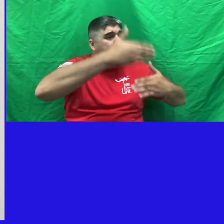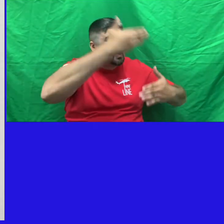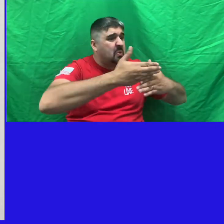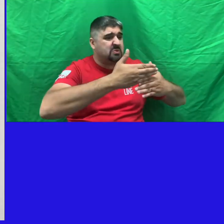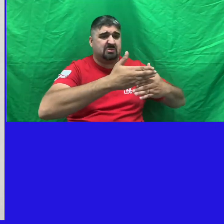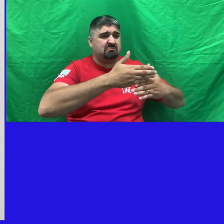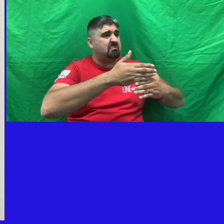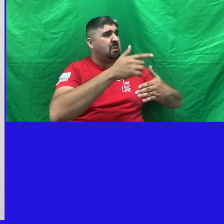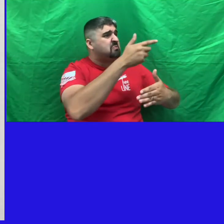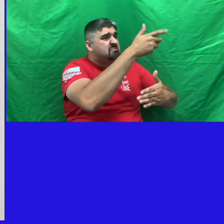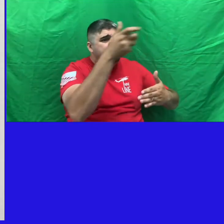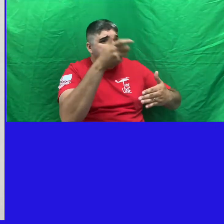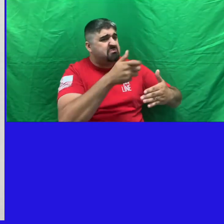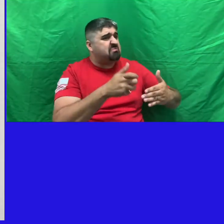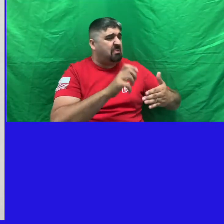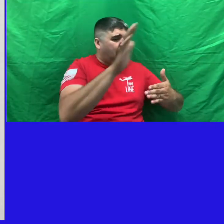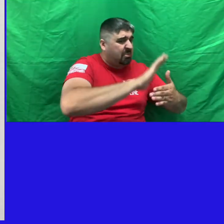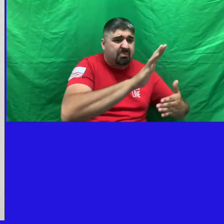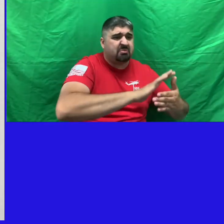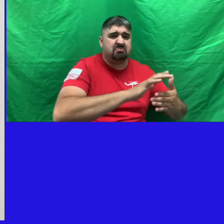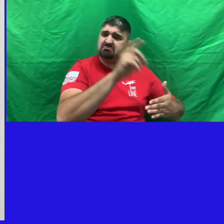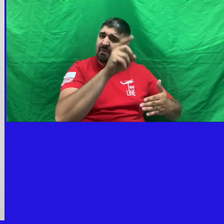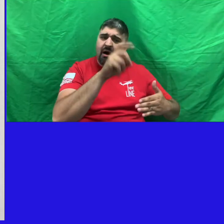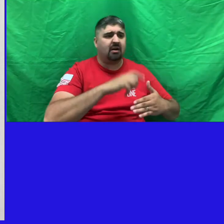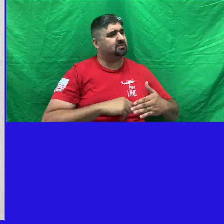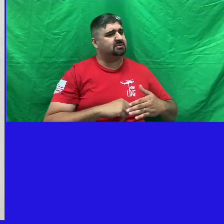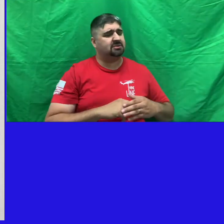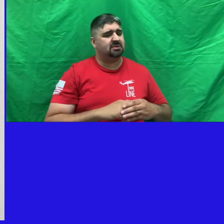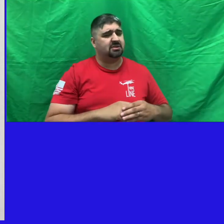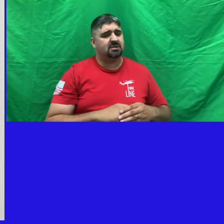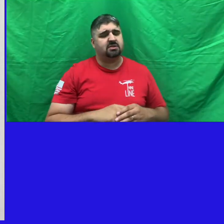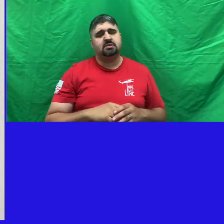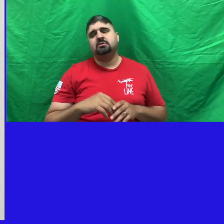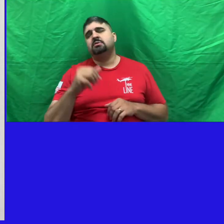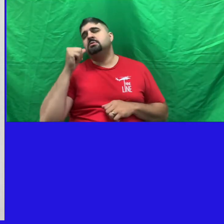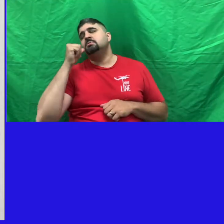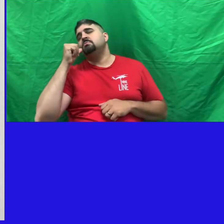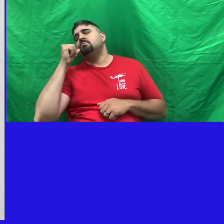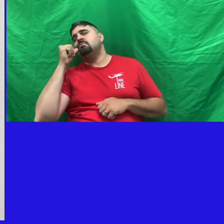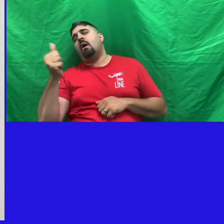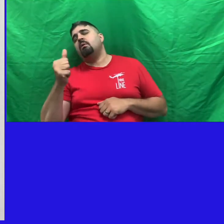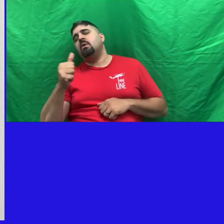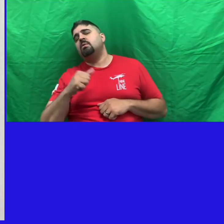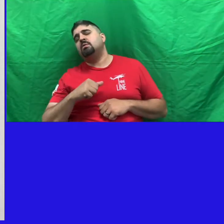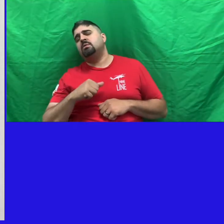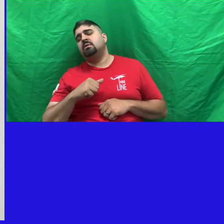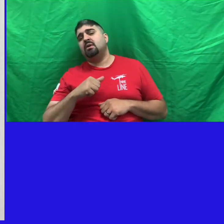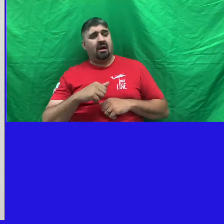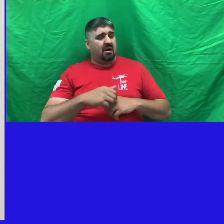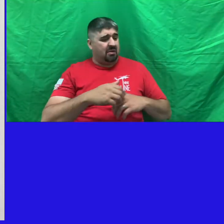"Tomorrow," cried Toad. "I will do it all tomorrow."